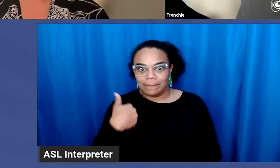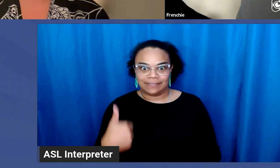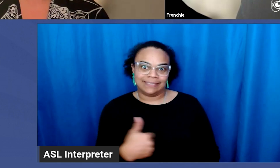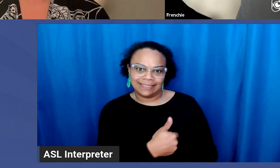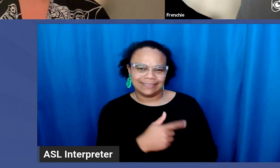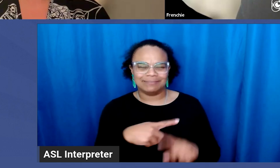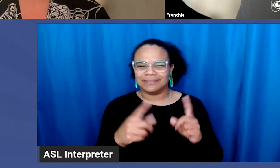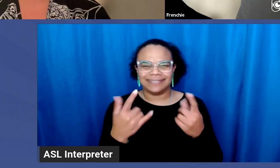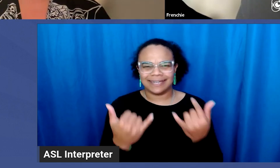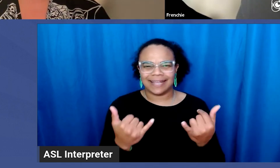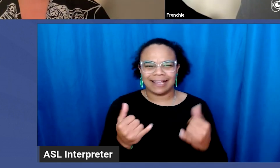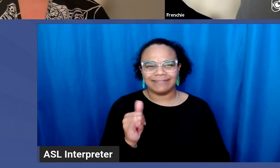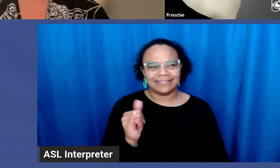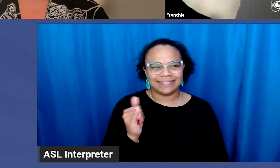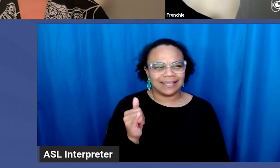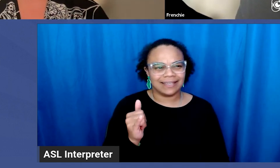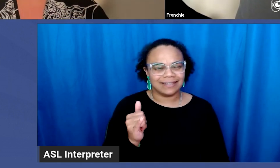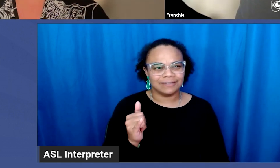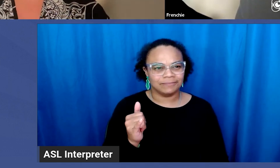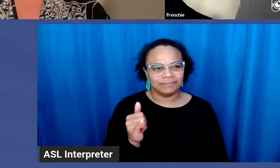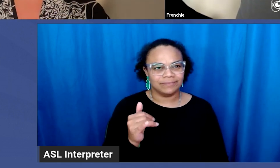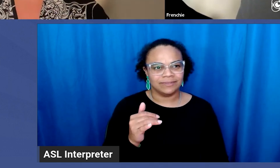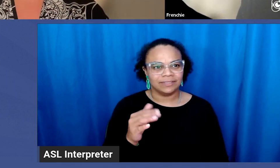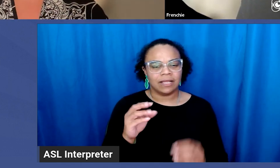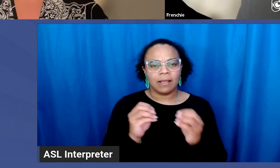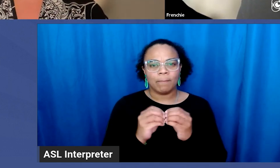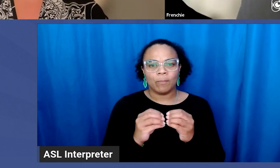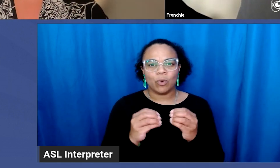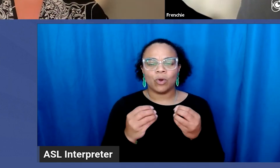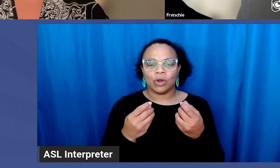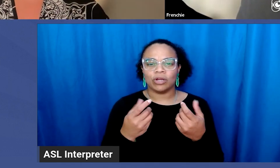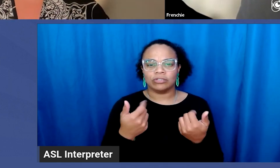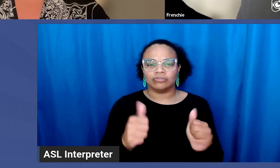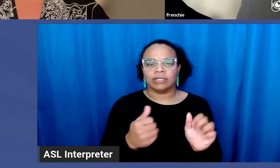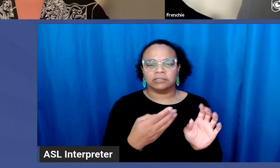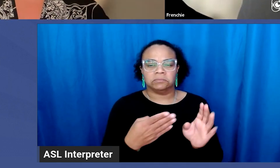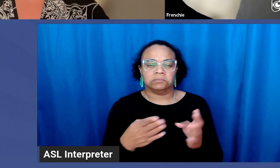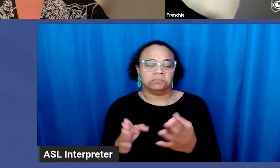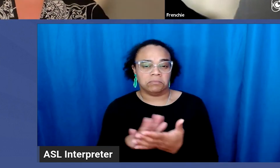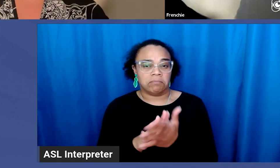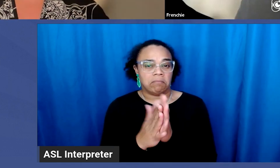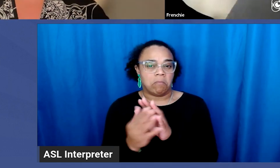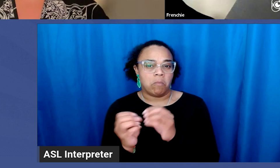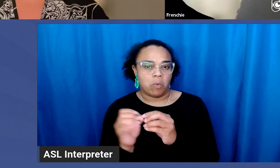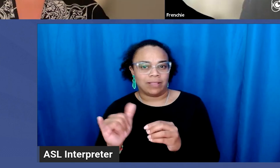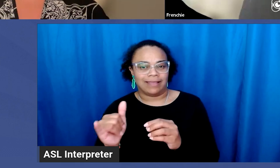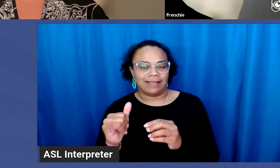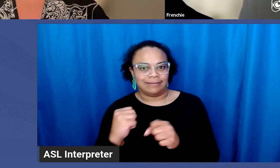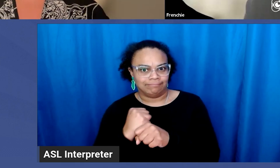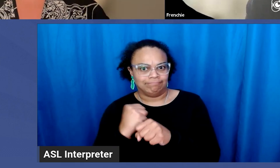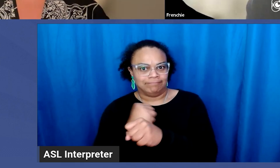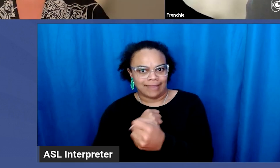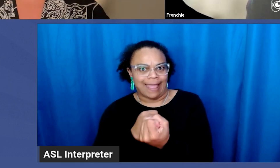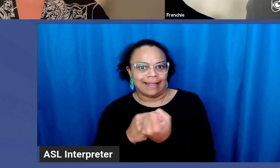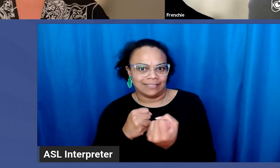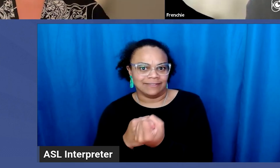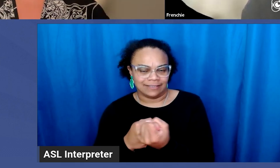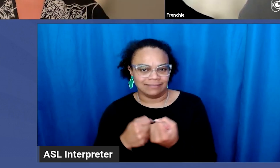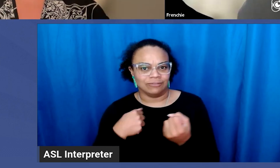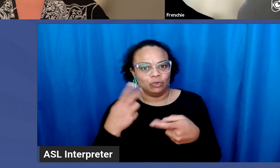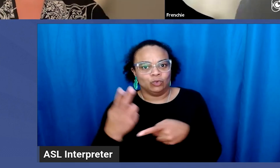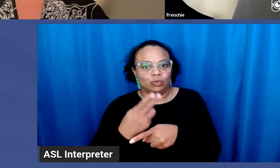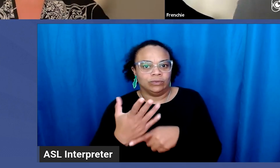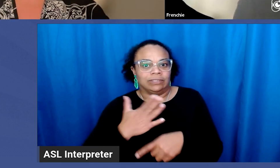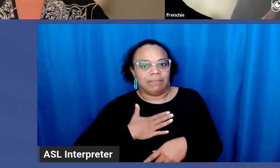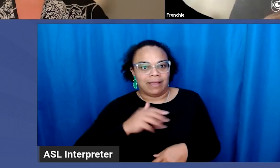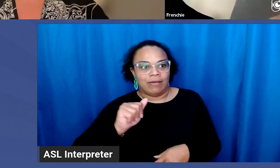like I'm more trying to get into the activism aspect and use my art as like a